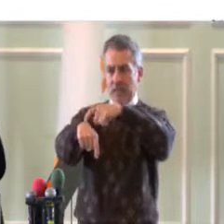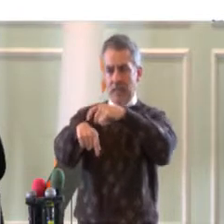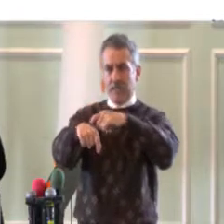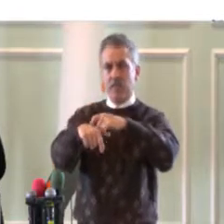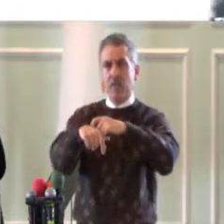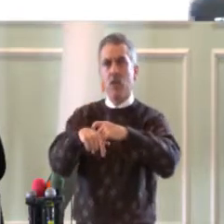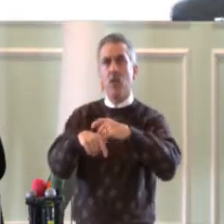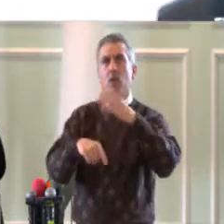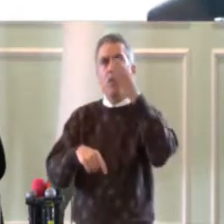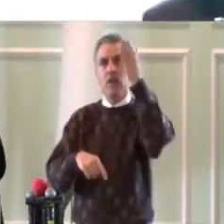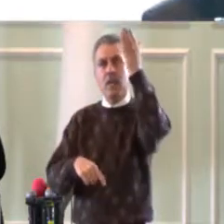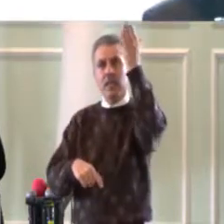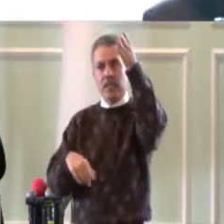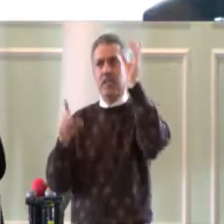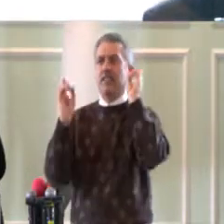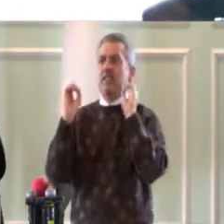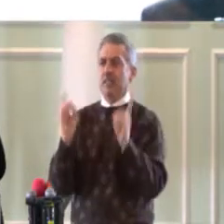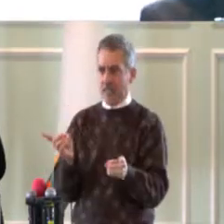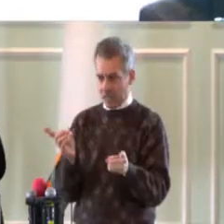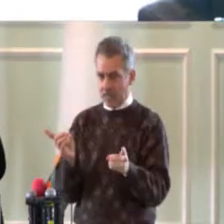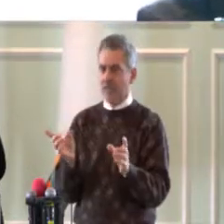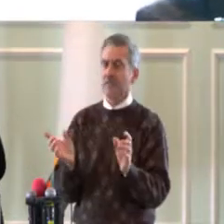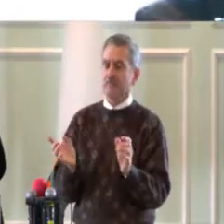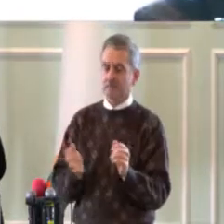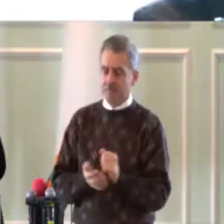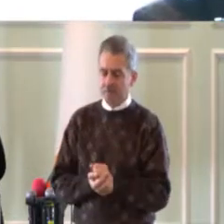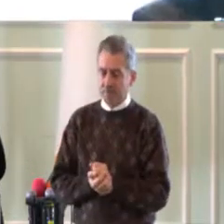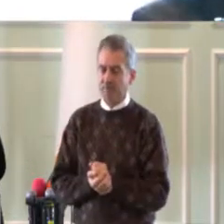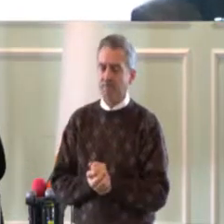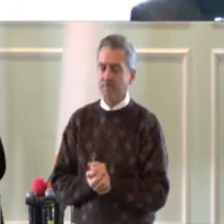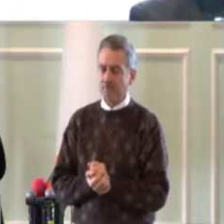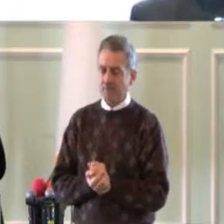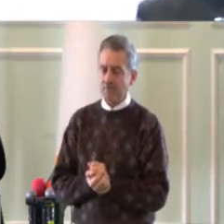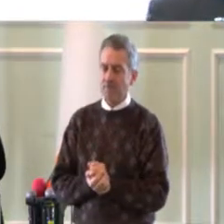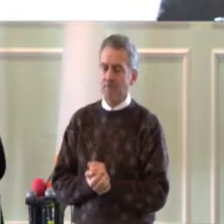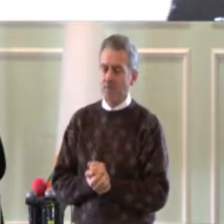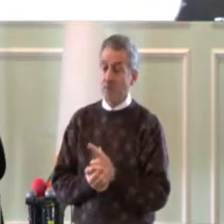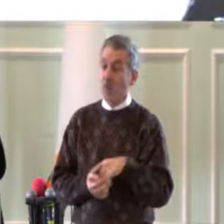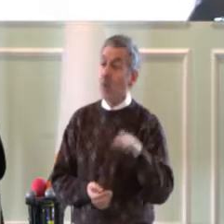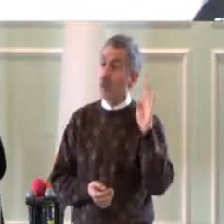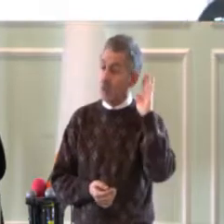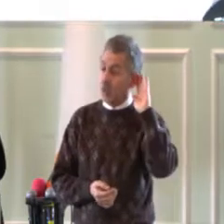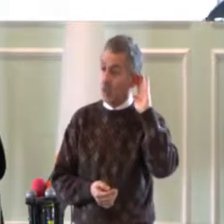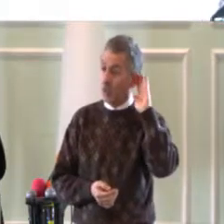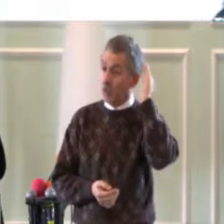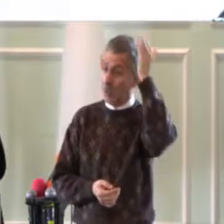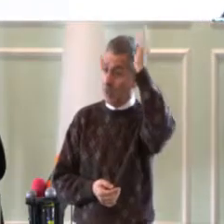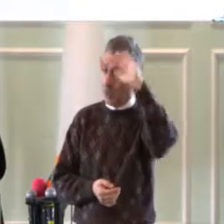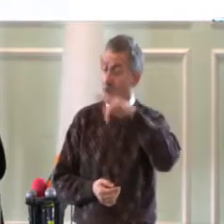he decides. Amen? We need to hear the voice of God today more than ever before.